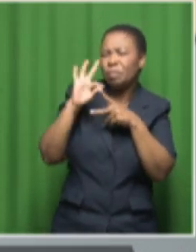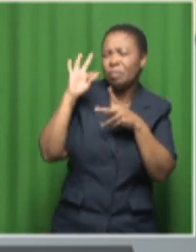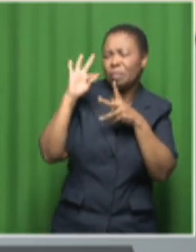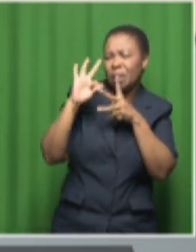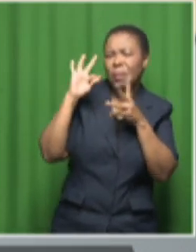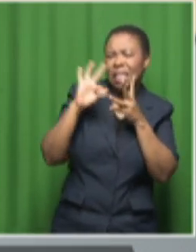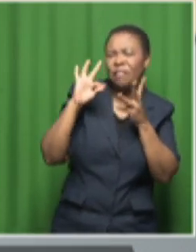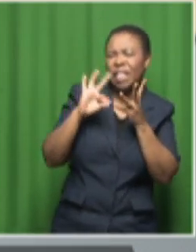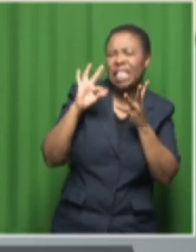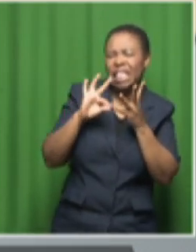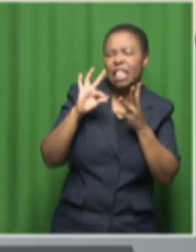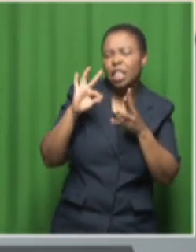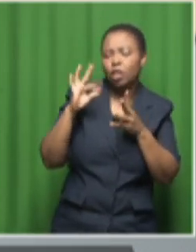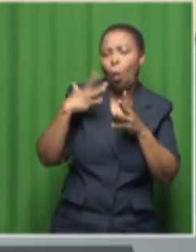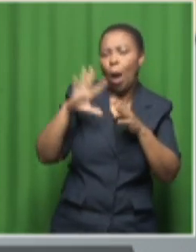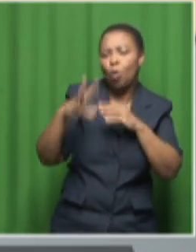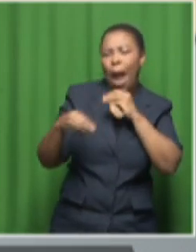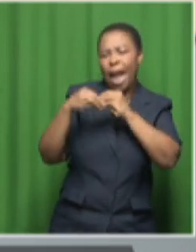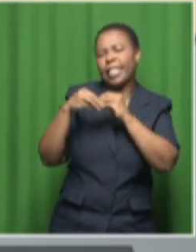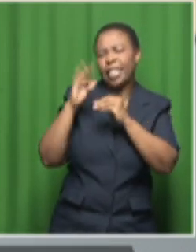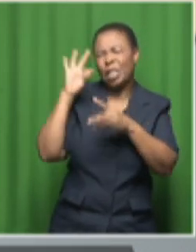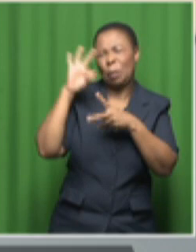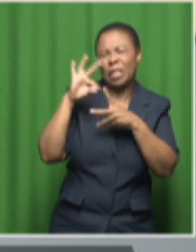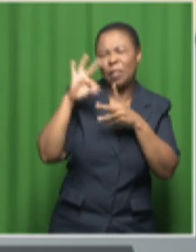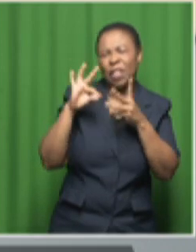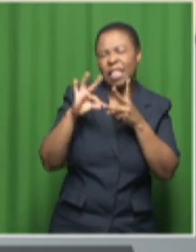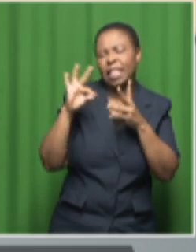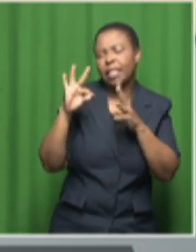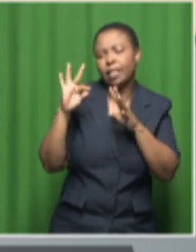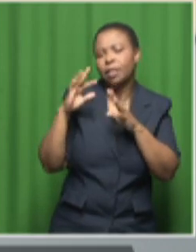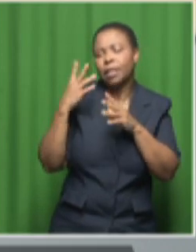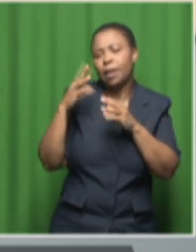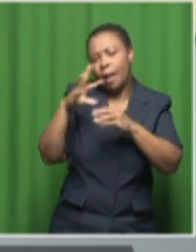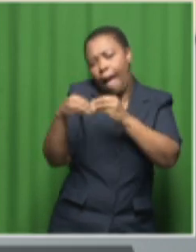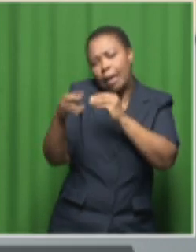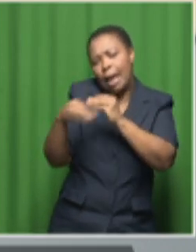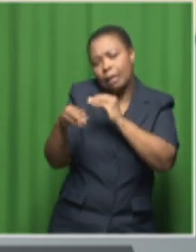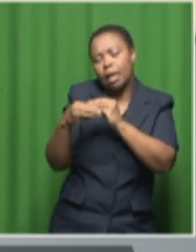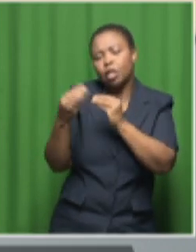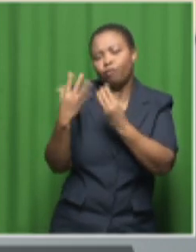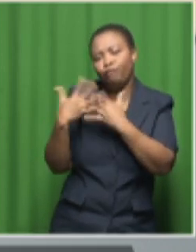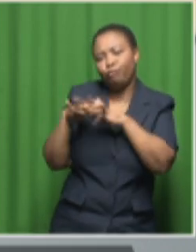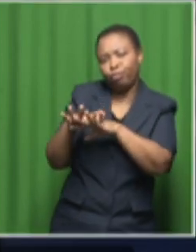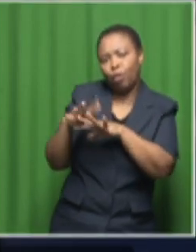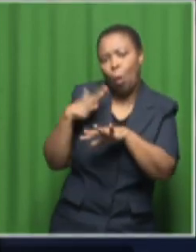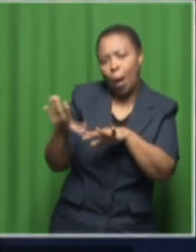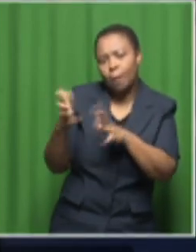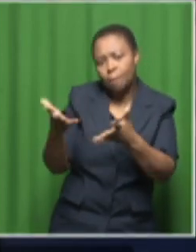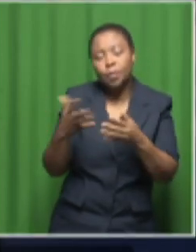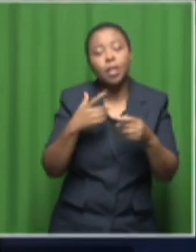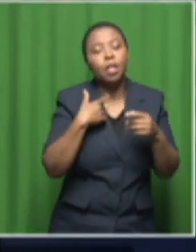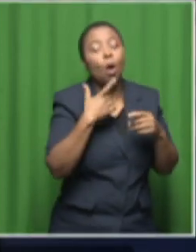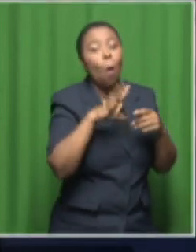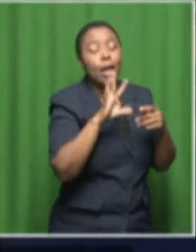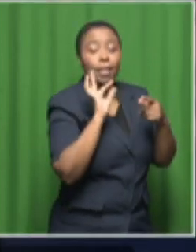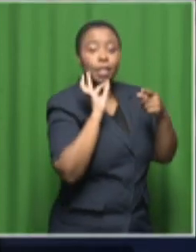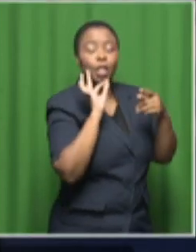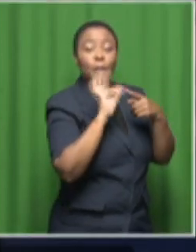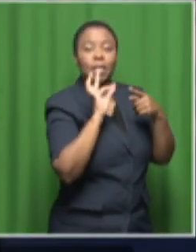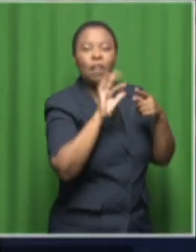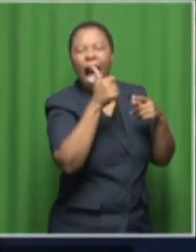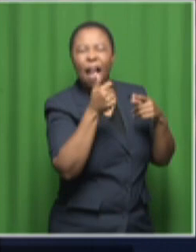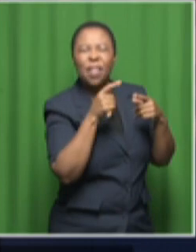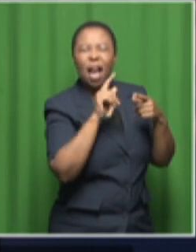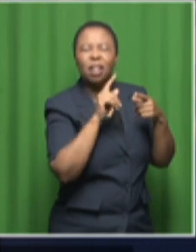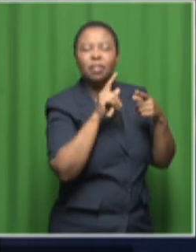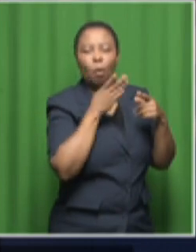do you plan to add onto this app? And any additional refinements that you'd love to incorporate? Yeah, so I'd love to tell you about our latest feature. Yes.